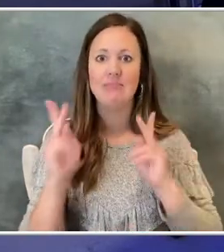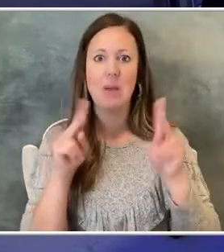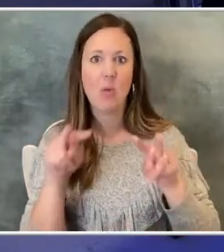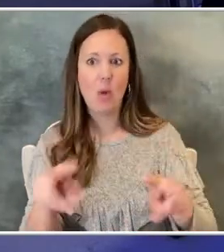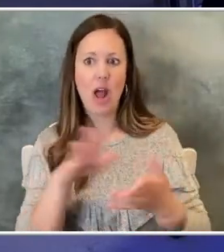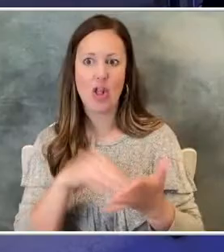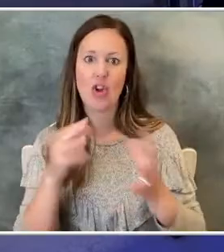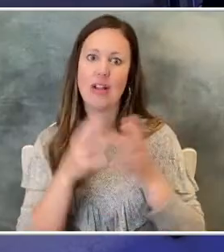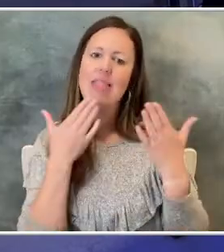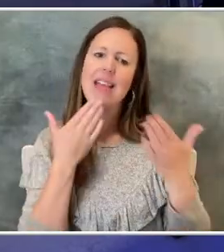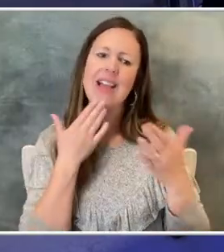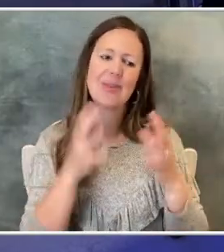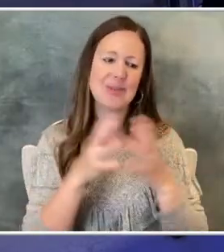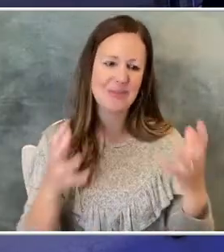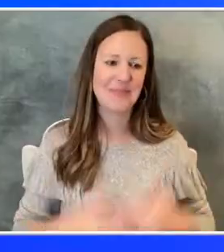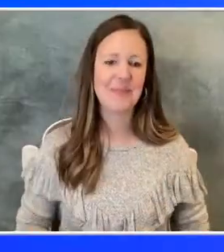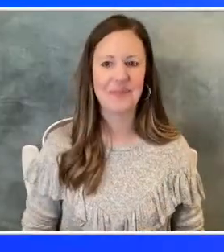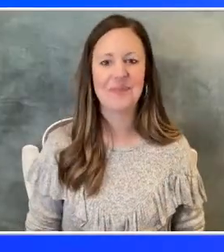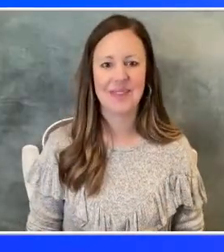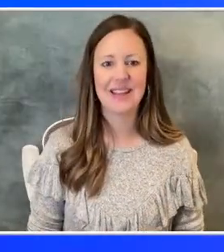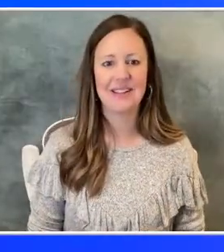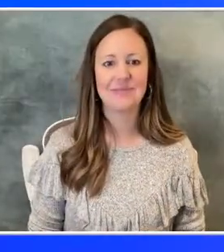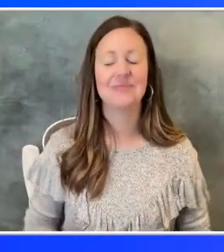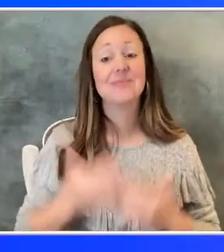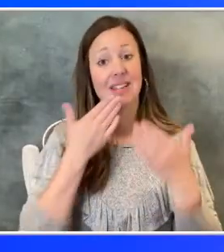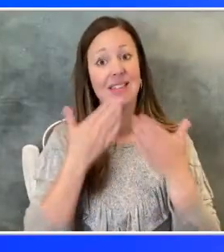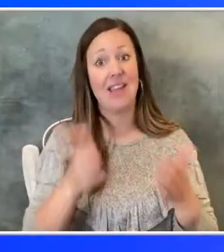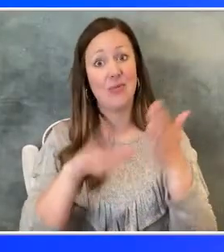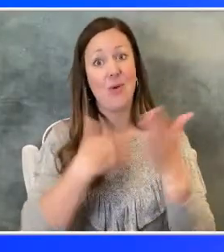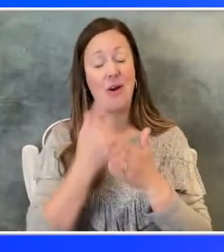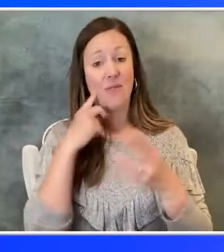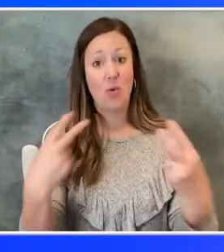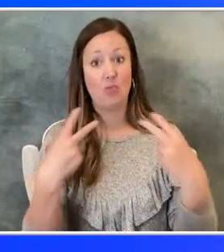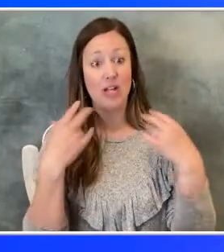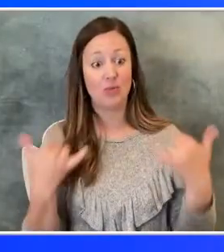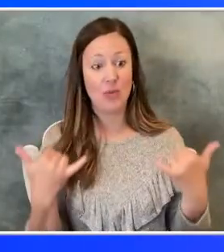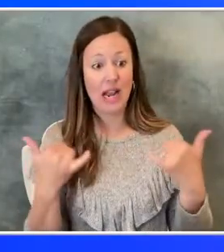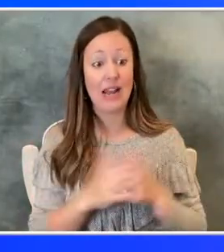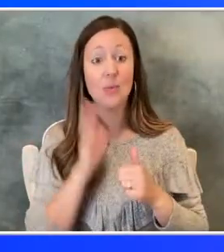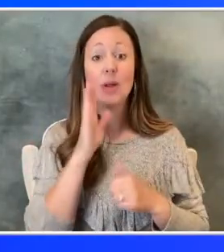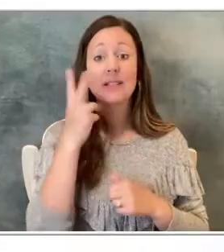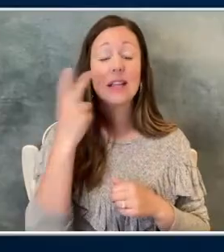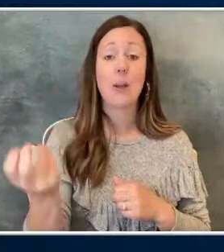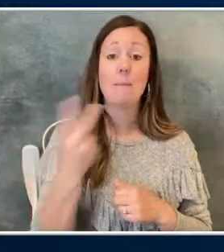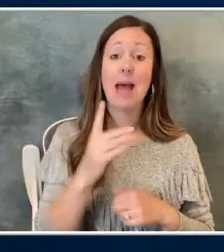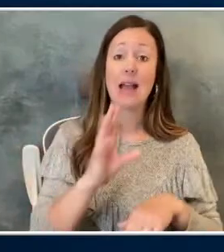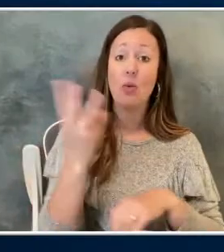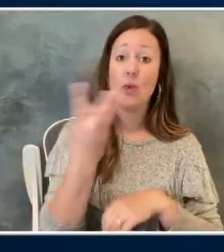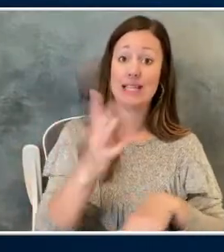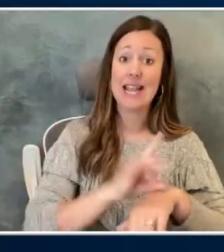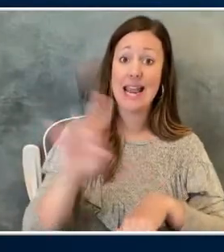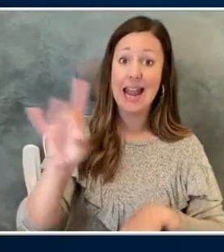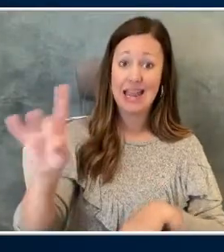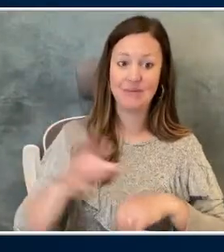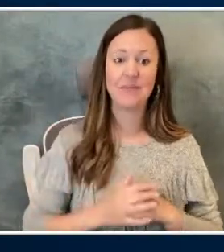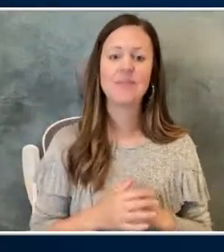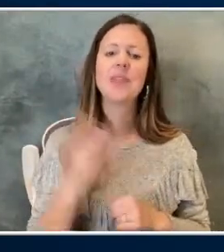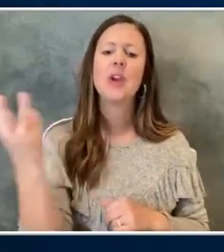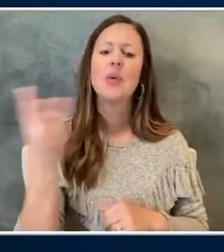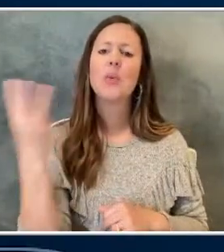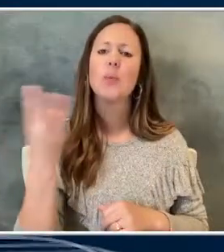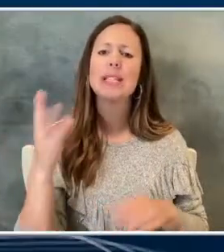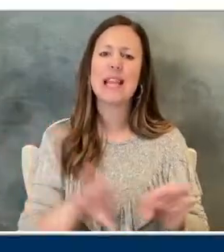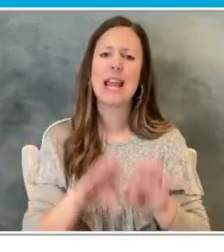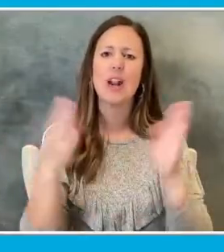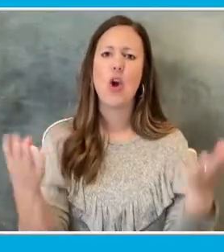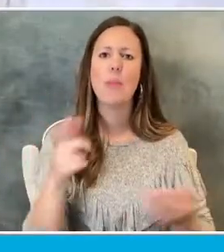Our you. pleasure. Thank you for inviting you. us. Thanks to all of our viewers for being with us today. We'll see you back here Wednesday at 8. Coming up Wednesday on Open Mics with